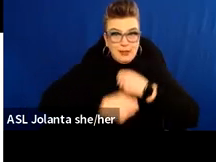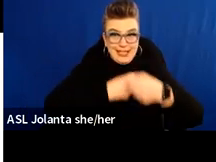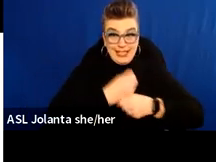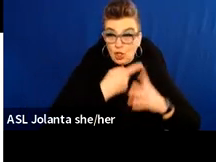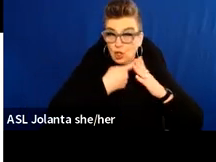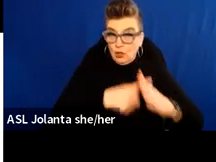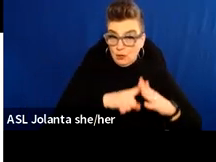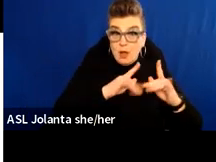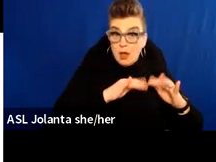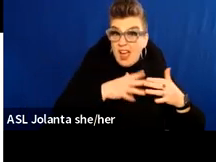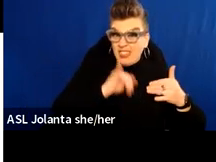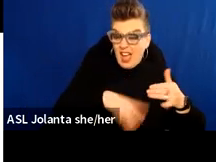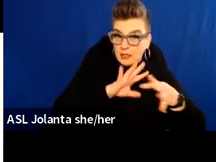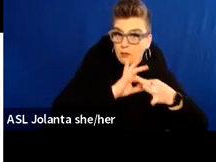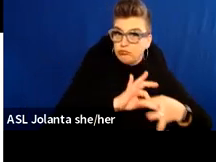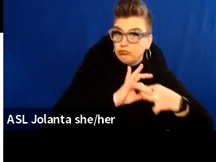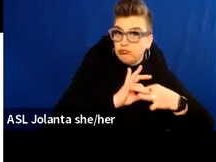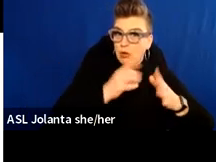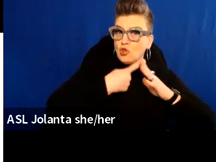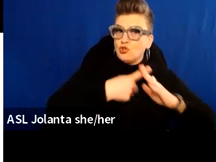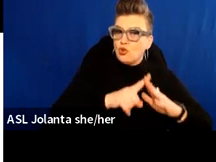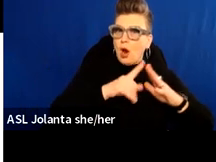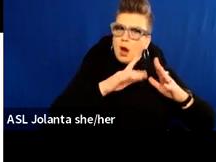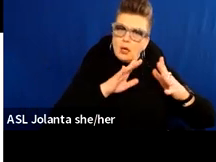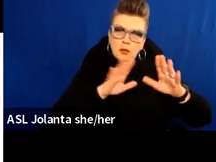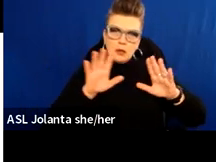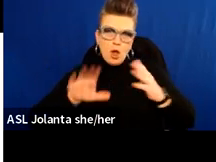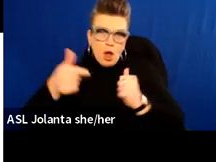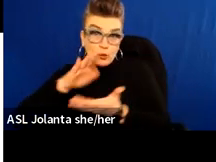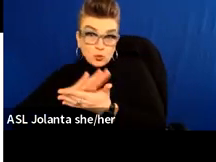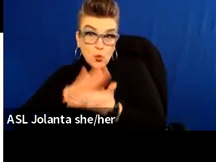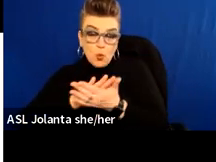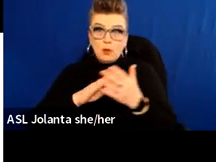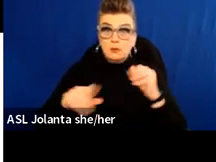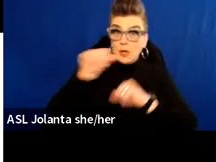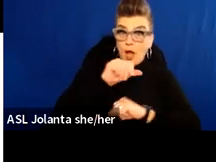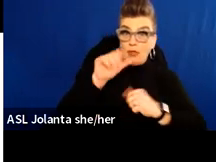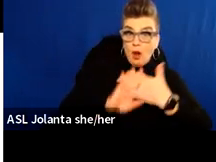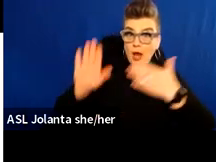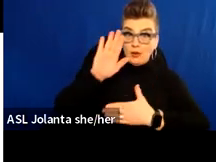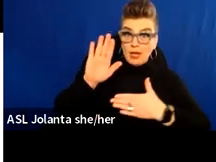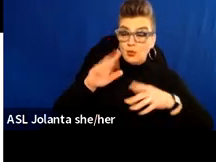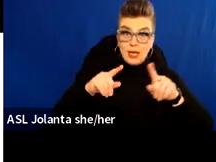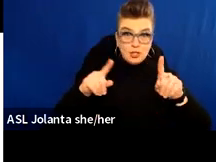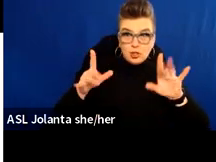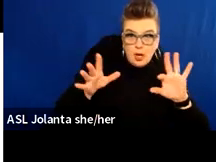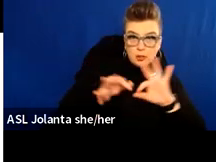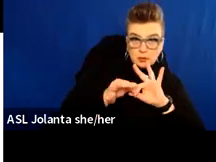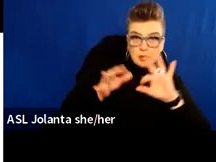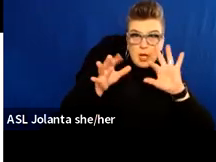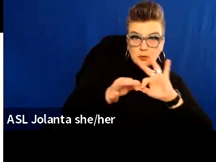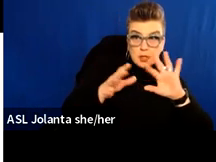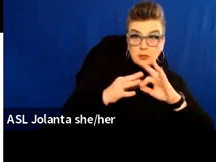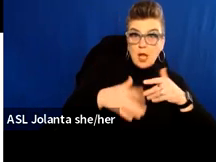relationships between schools and individual organizations of higher education so that things like early college and dual